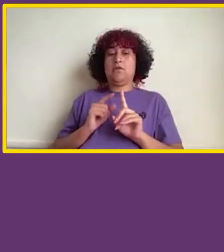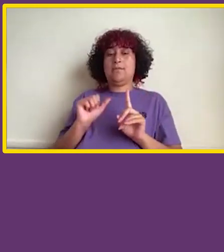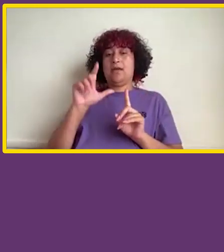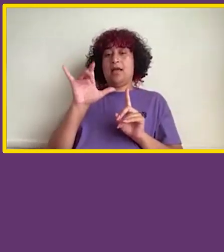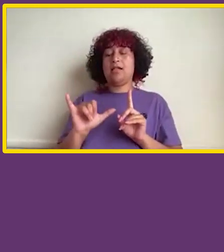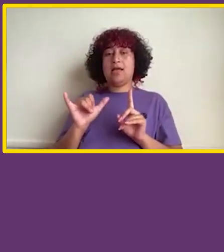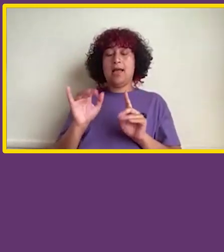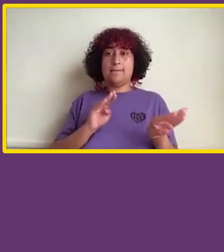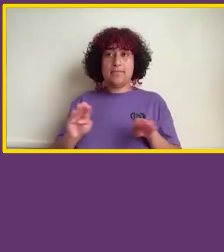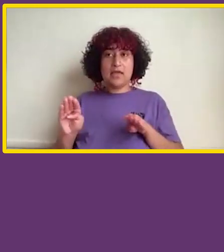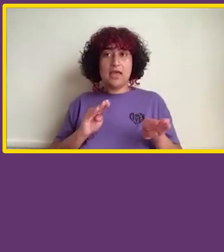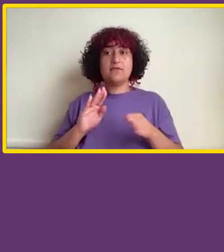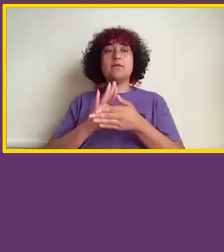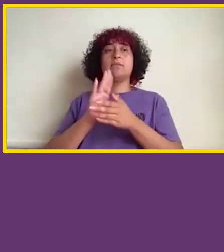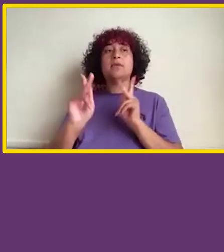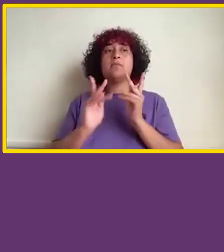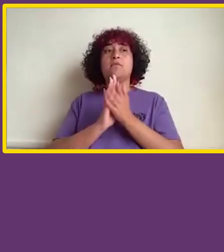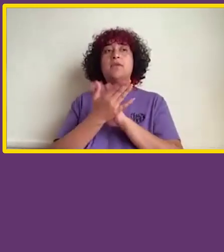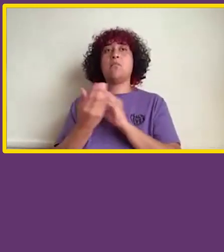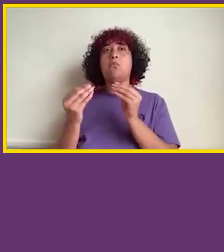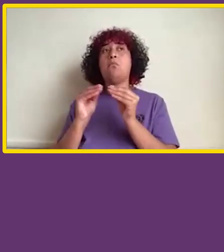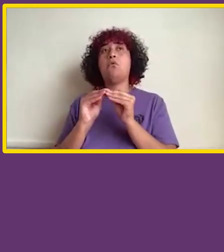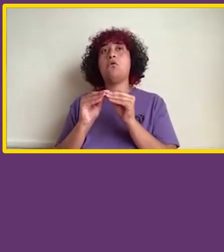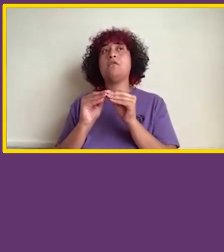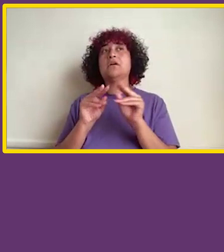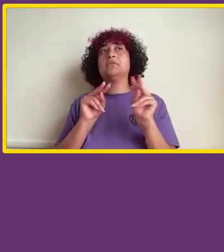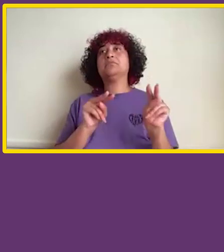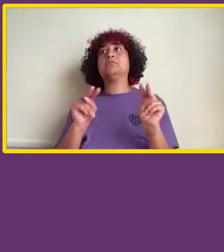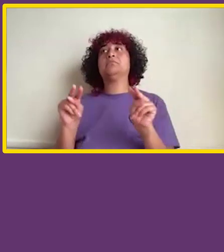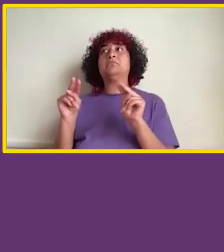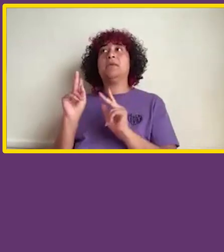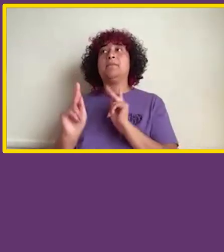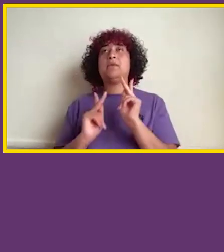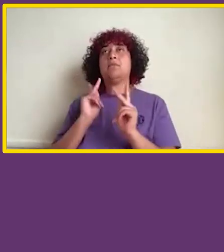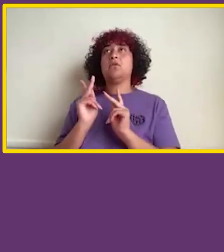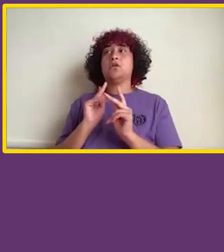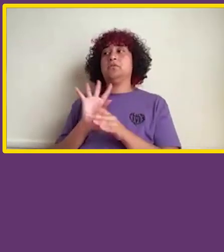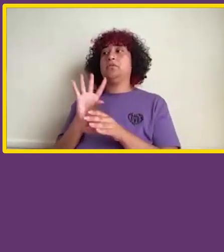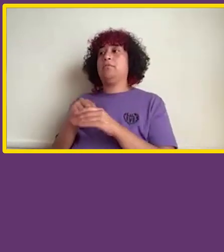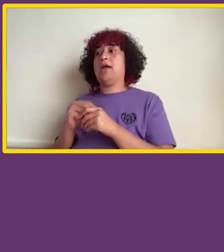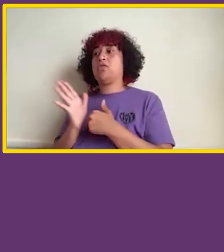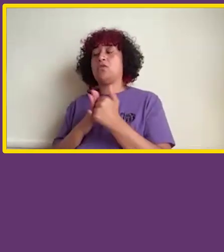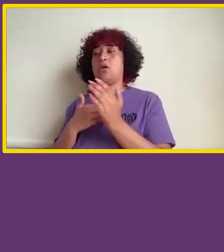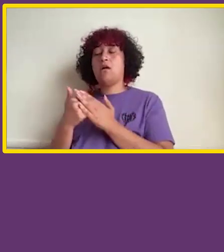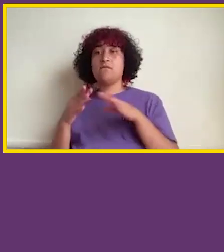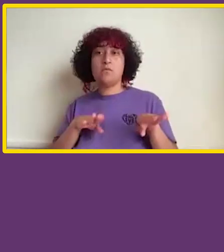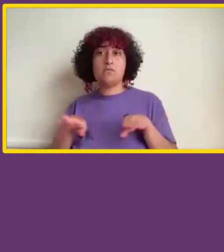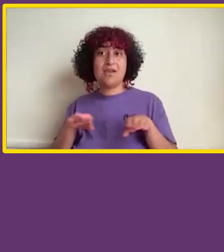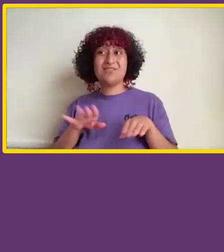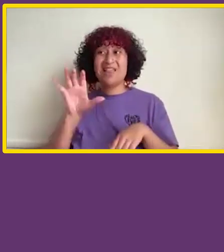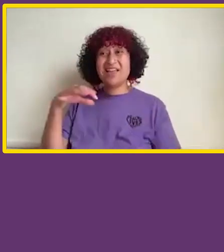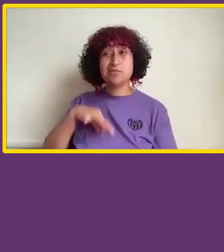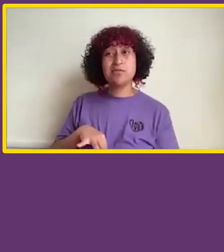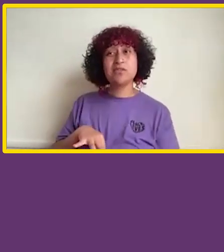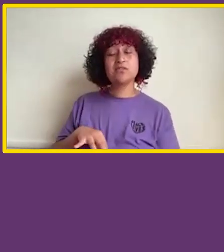have returned to a bystander status. So basically, people are going back into their comfort behaviors, and that's a privilege.